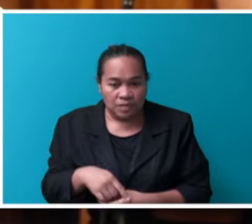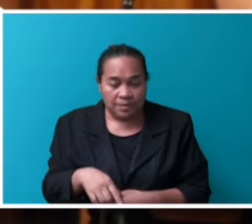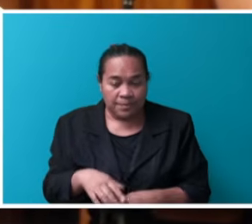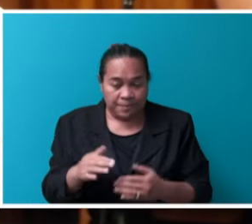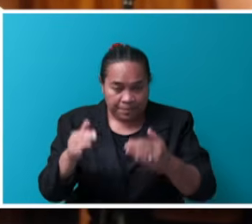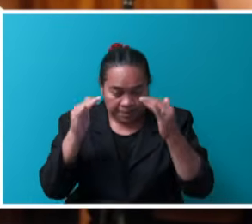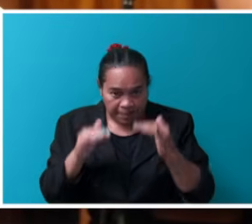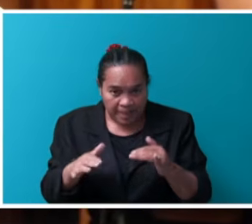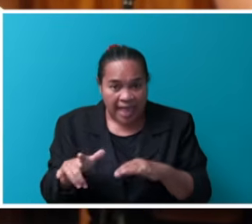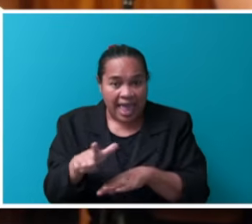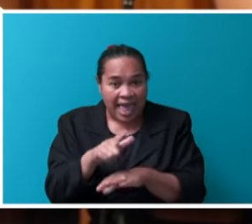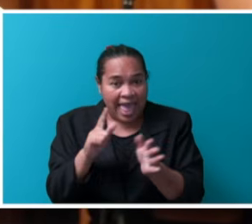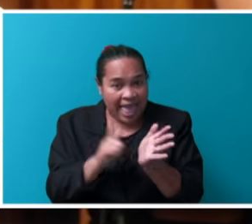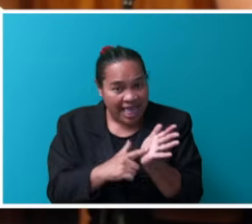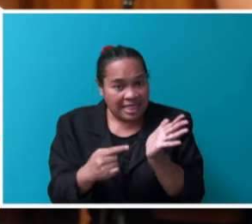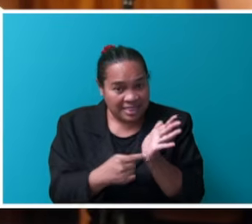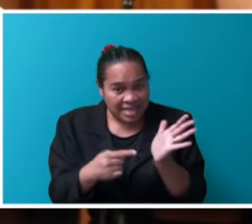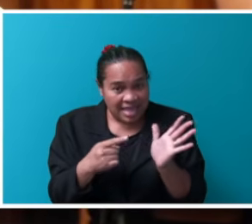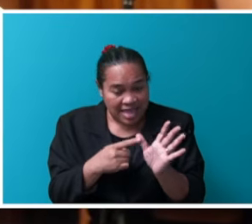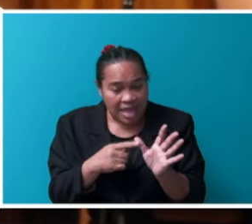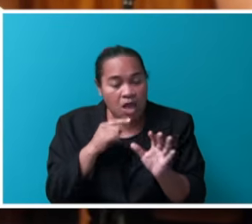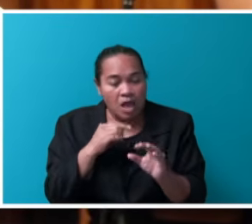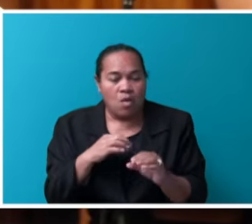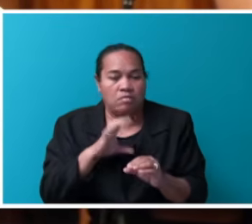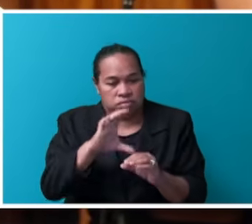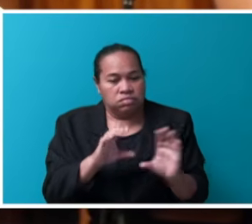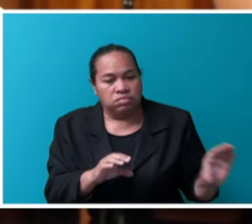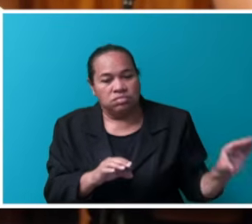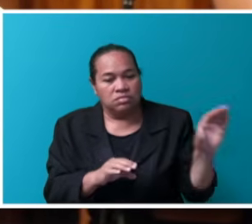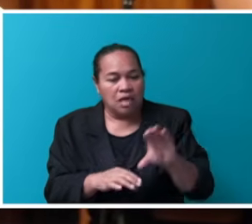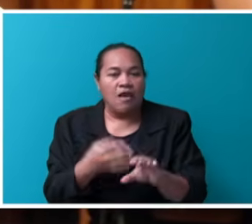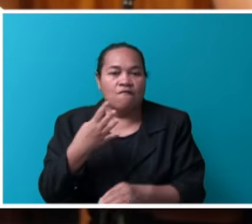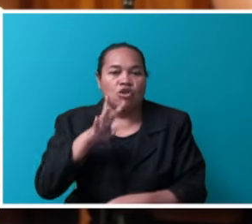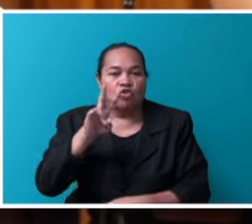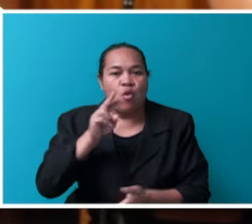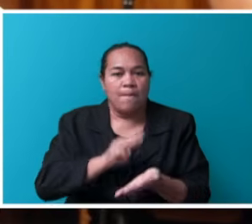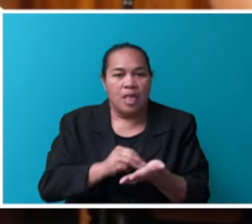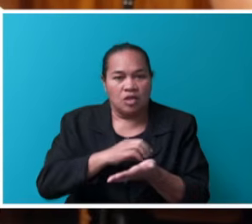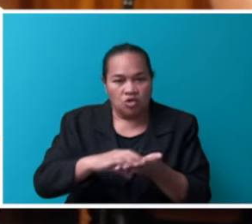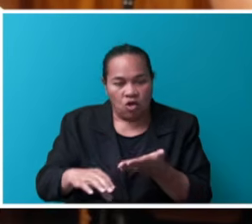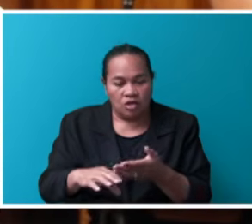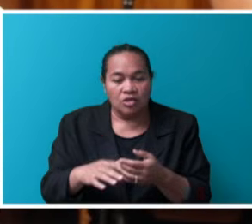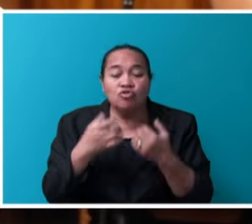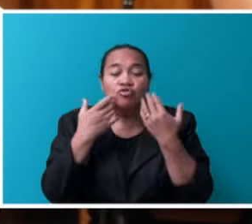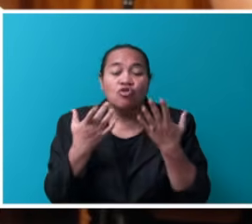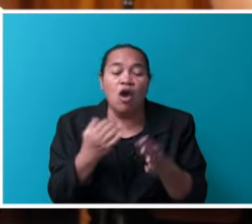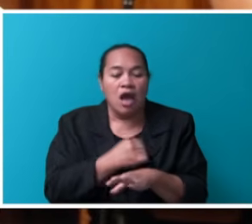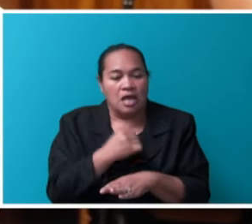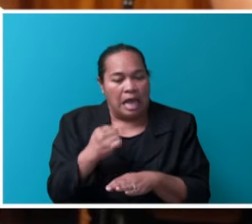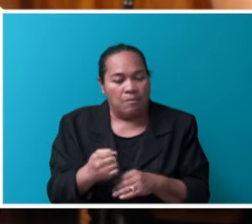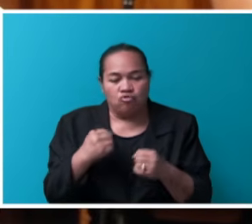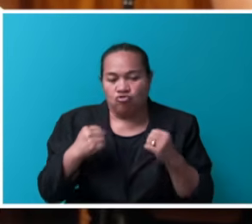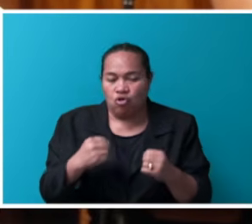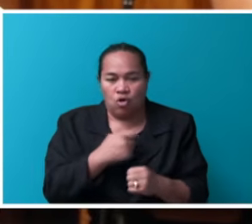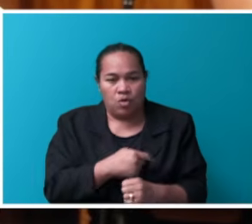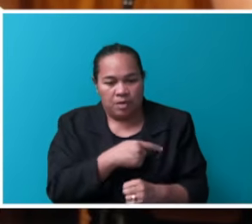Authority will get an increased budget of $42 million, reflecting the government's strong commitment to improving